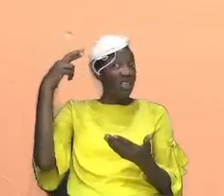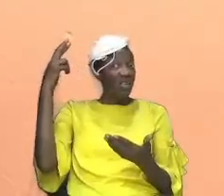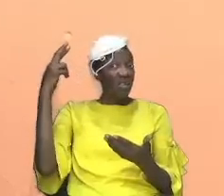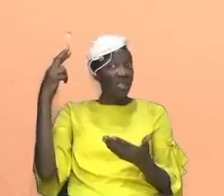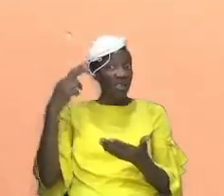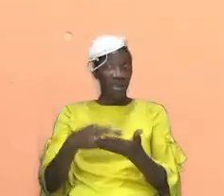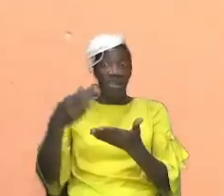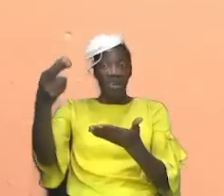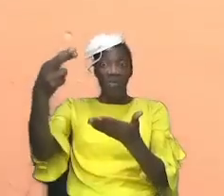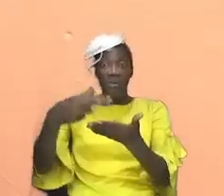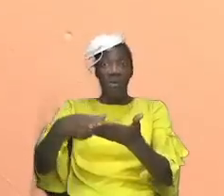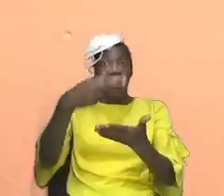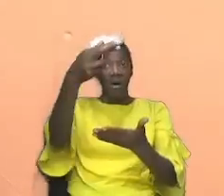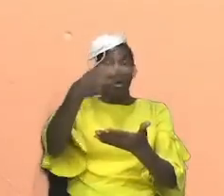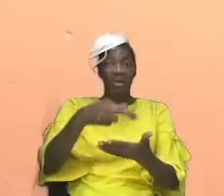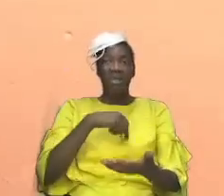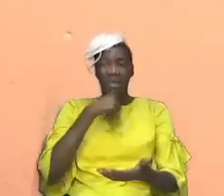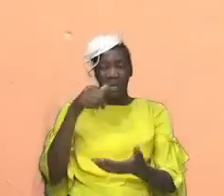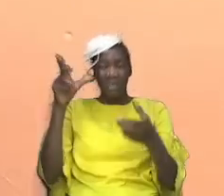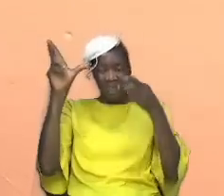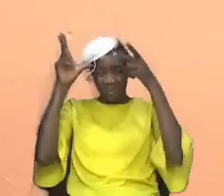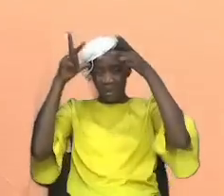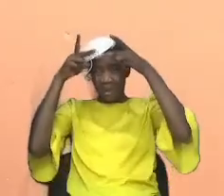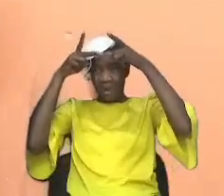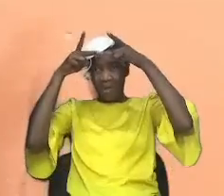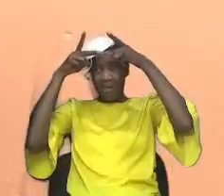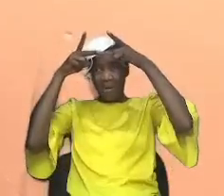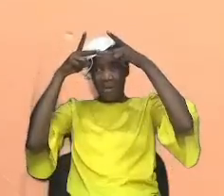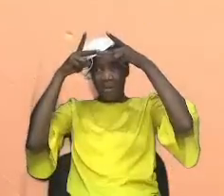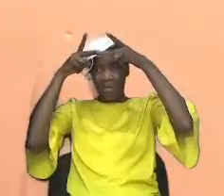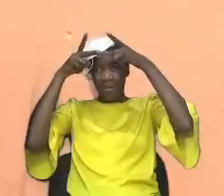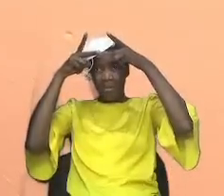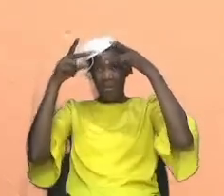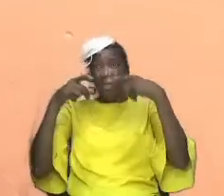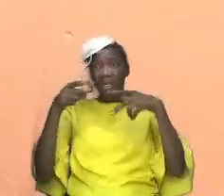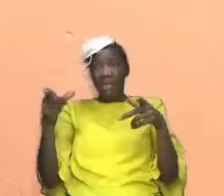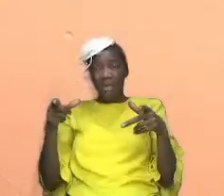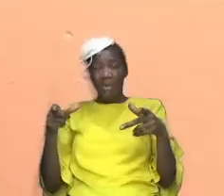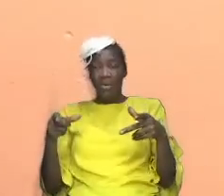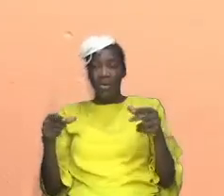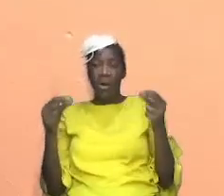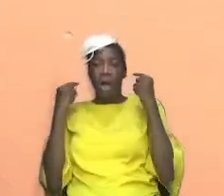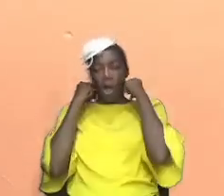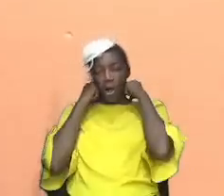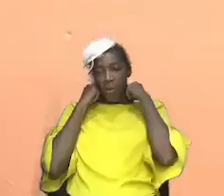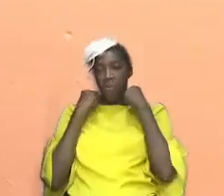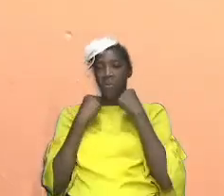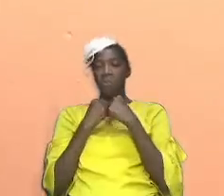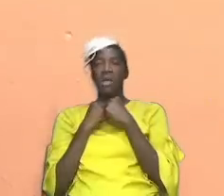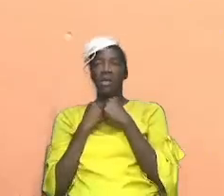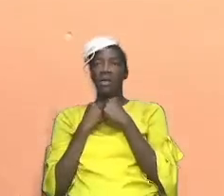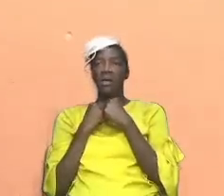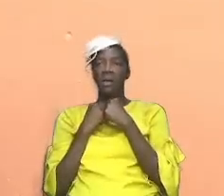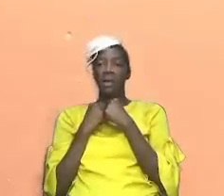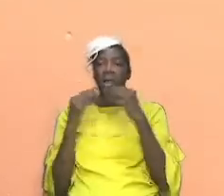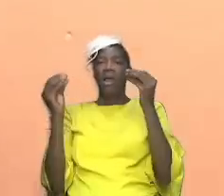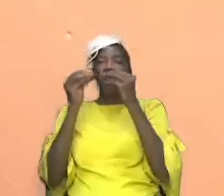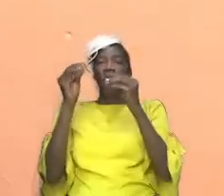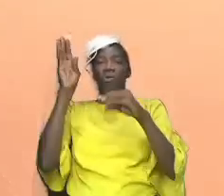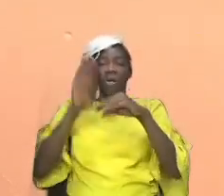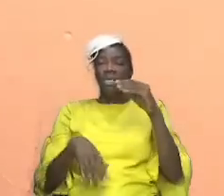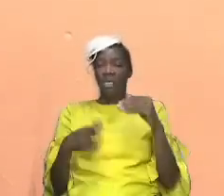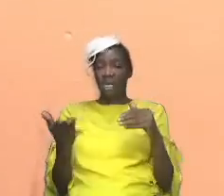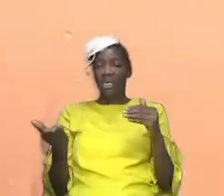not merely crowns upon our head and anything, or a medal over our neck or anything like that. It's much more than